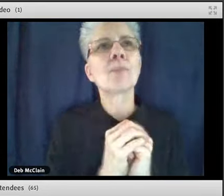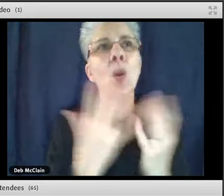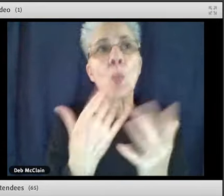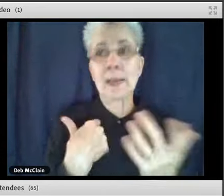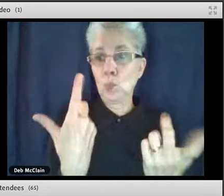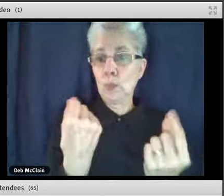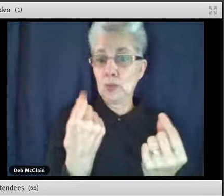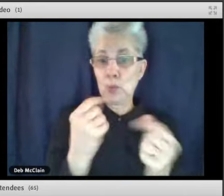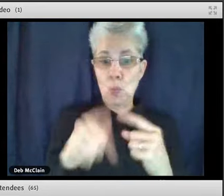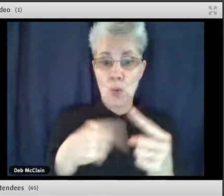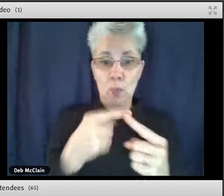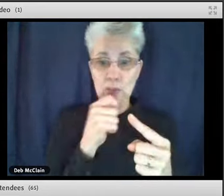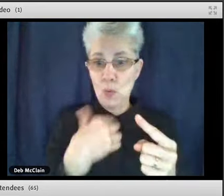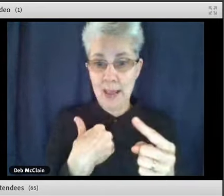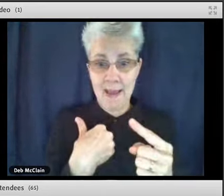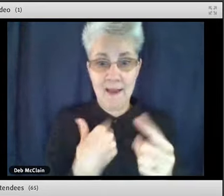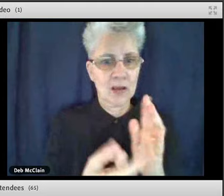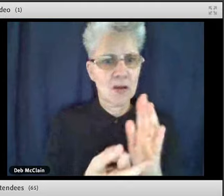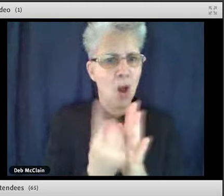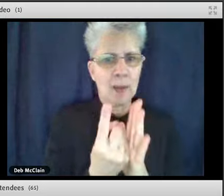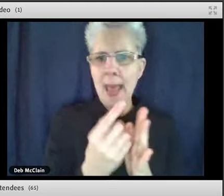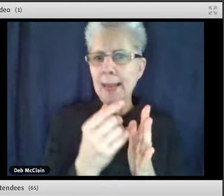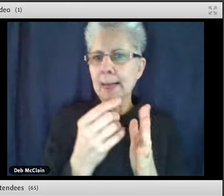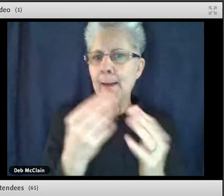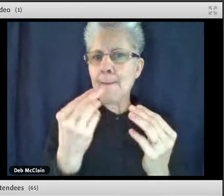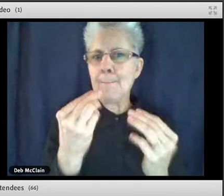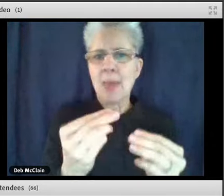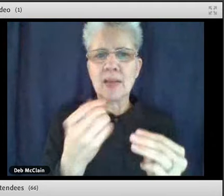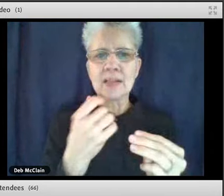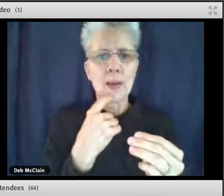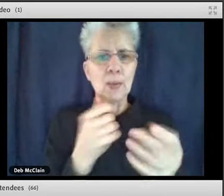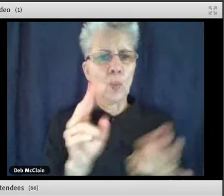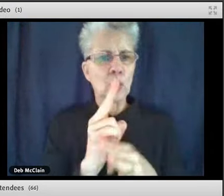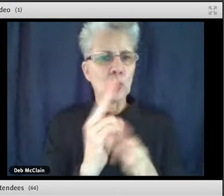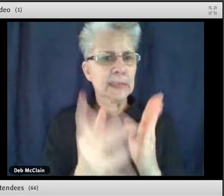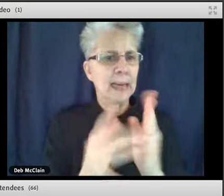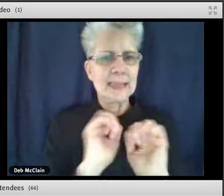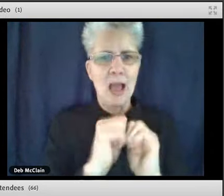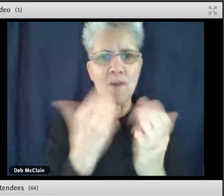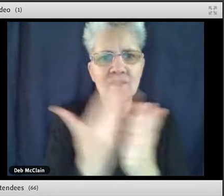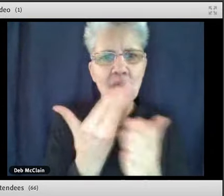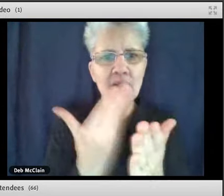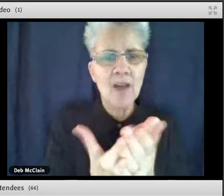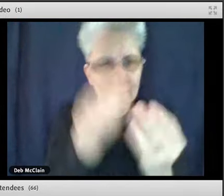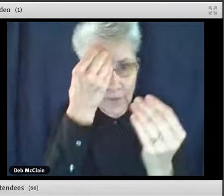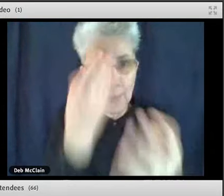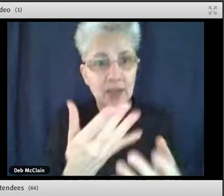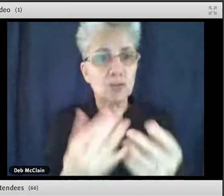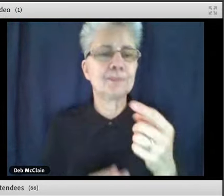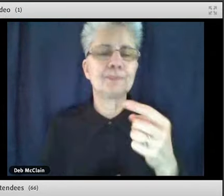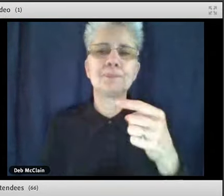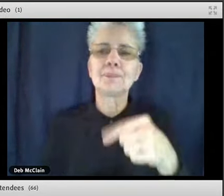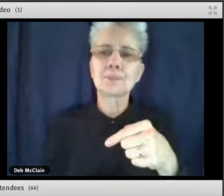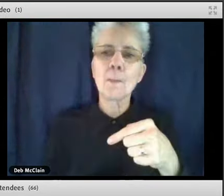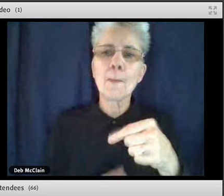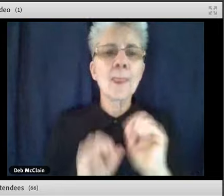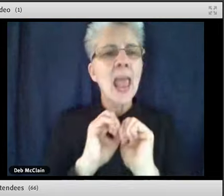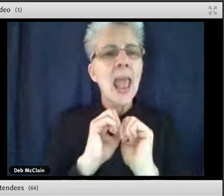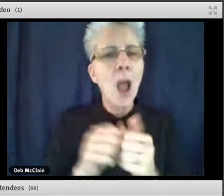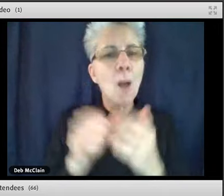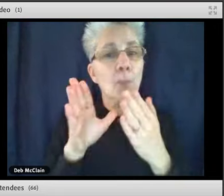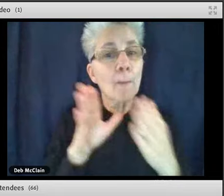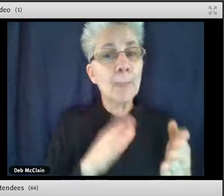automated methods? What techniques can we use to verify the information is correct? How can you prepare if you haven't already